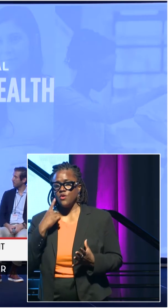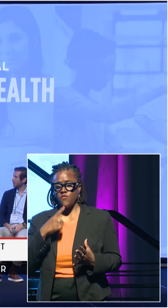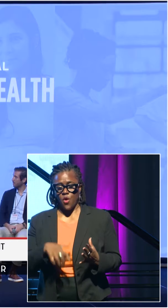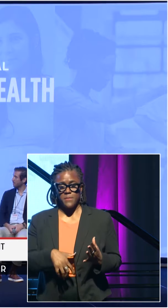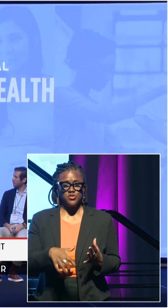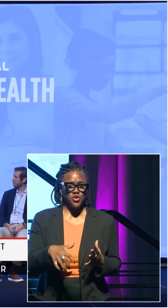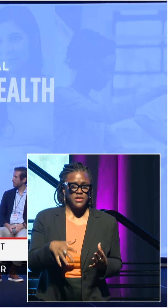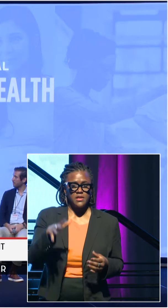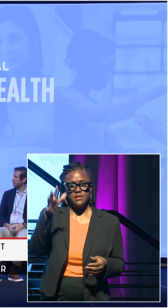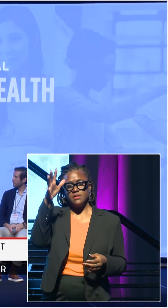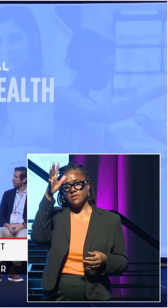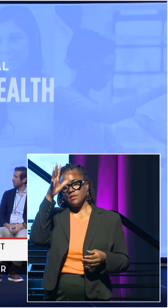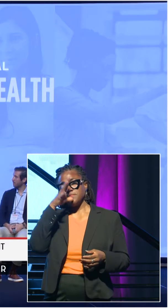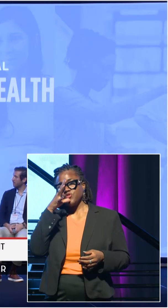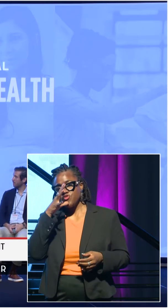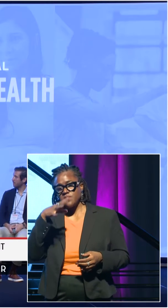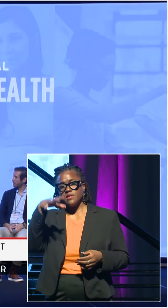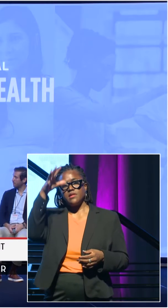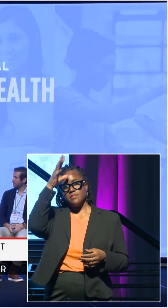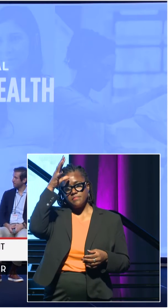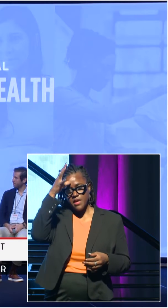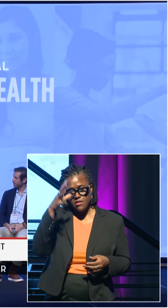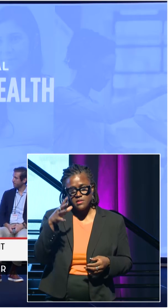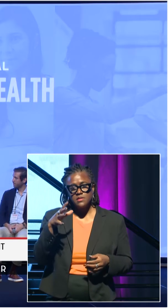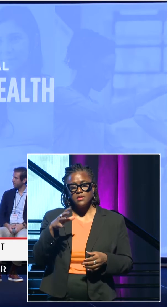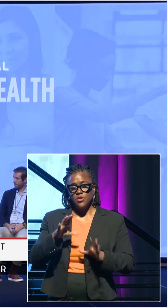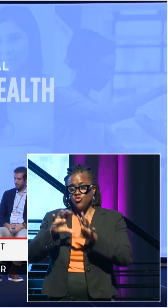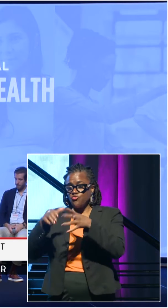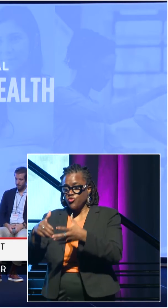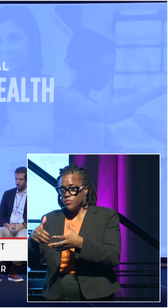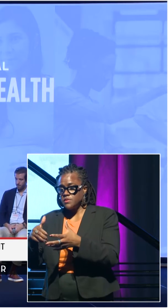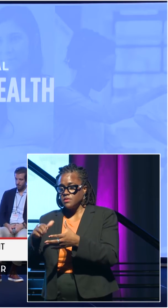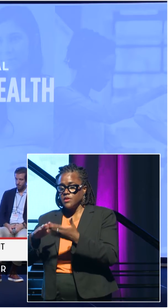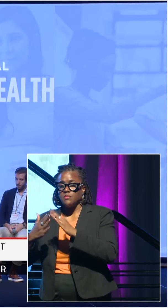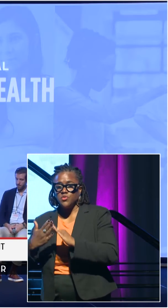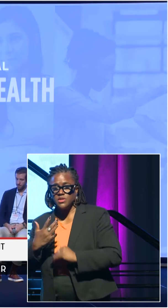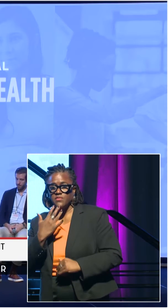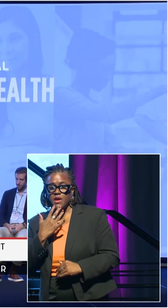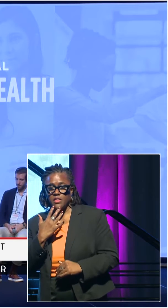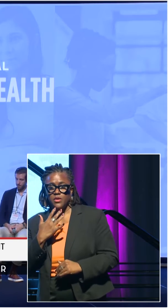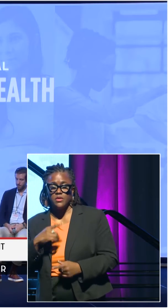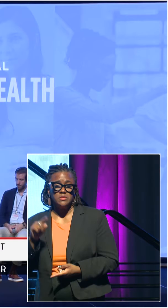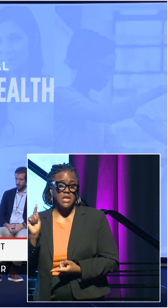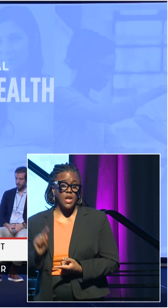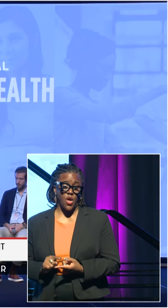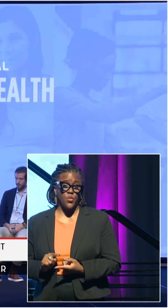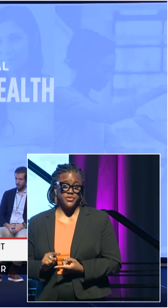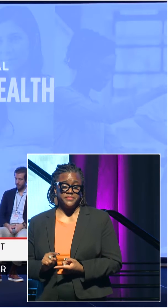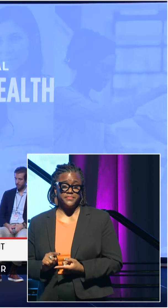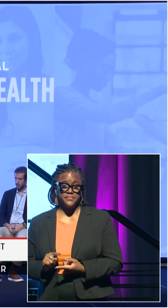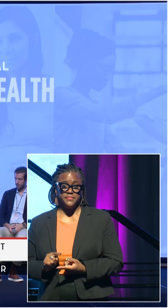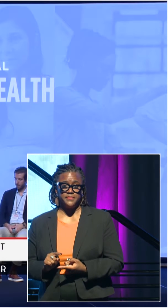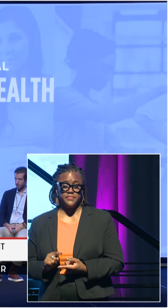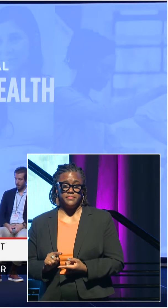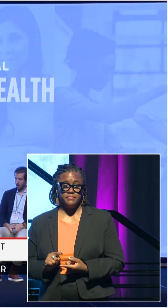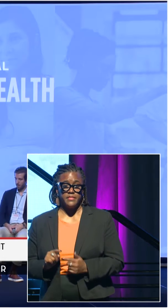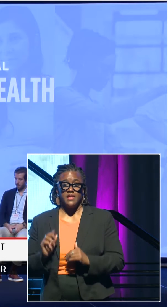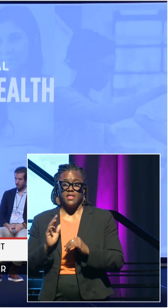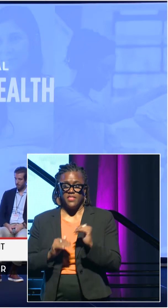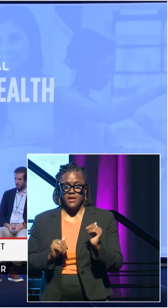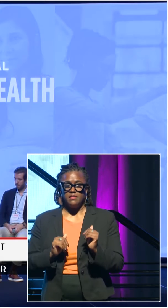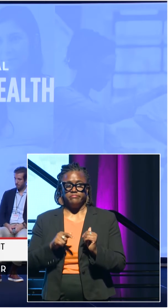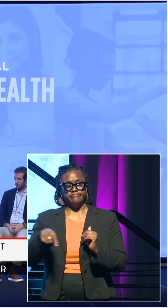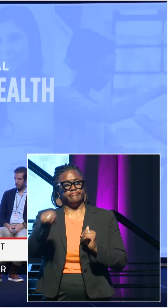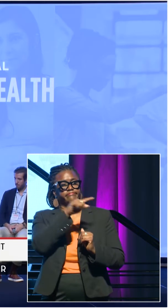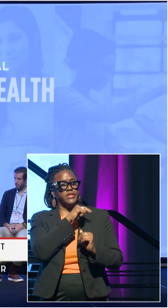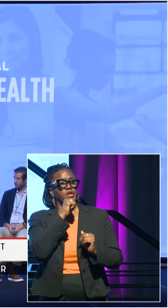and paternity leave in populations of communities of color is much lower than non-communities